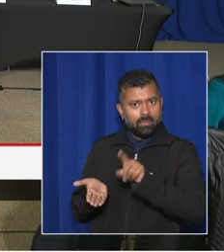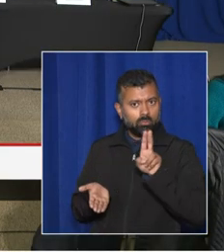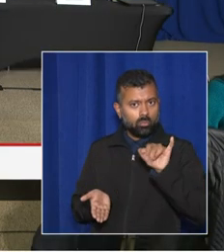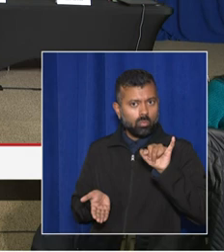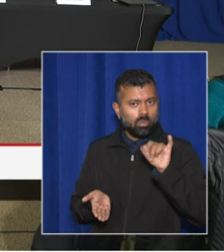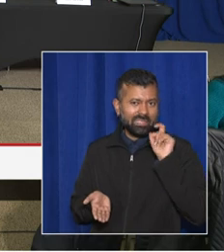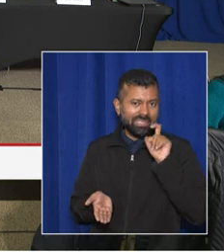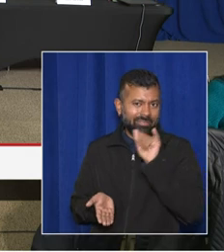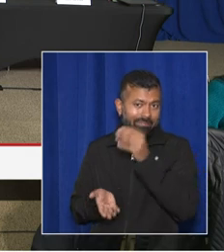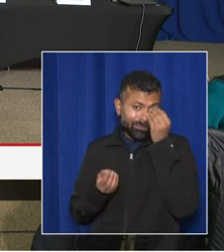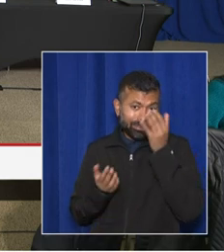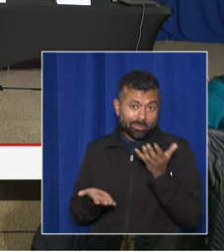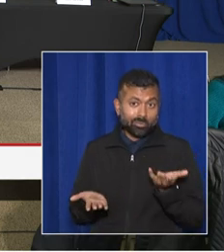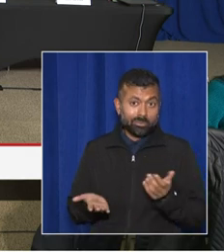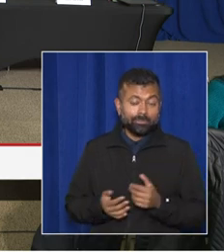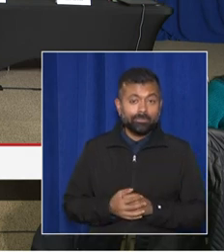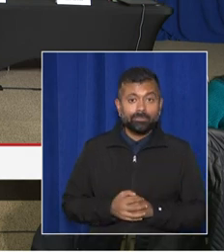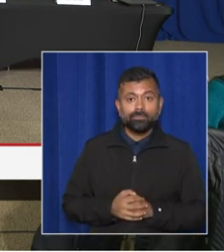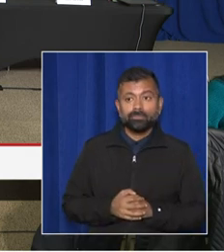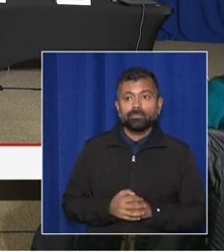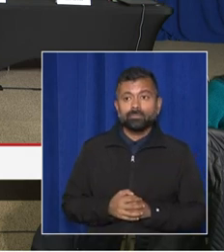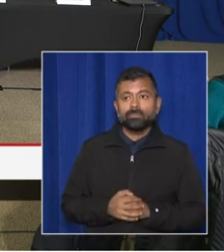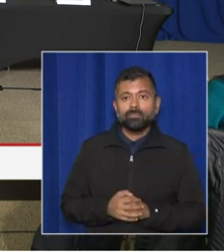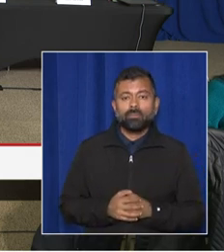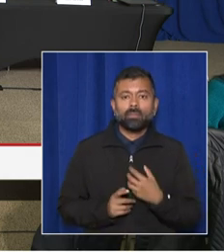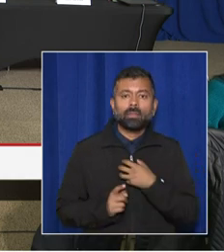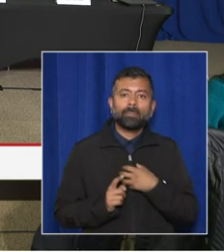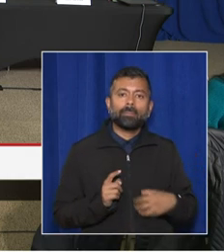we always have to be worried about